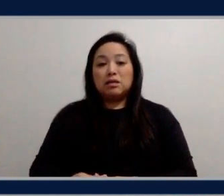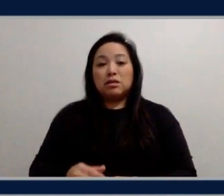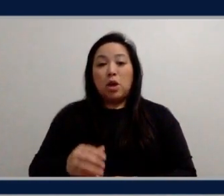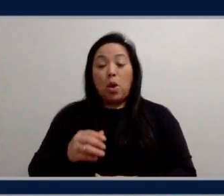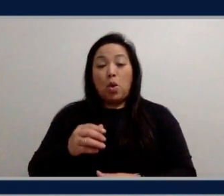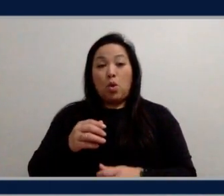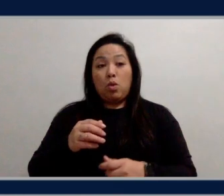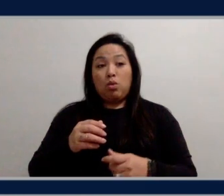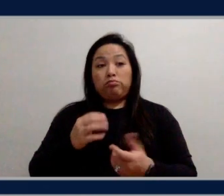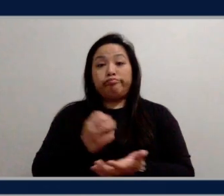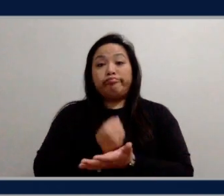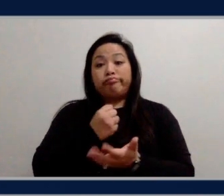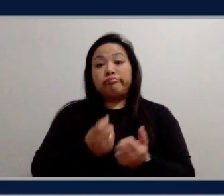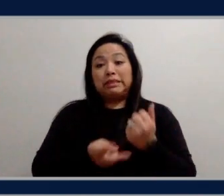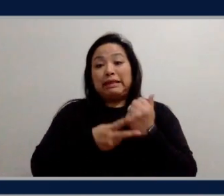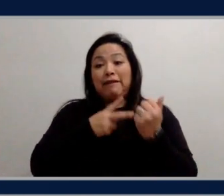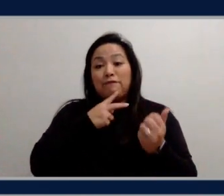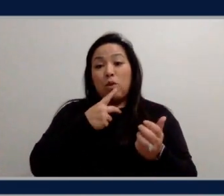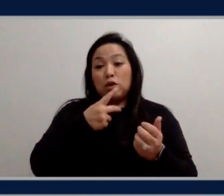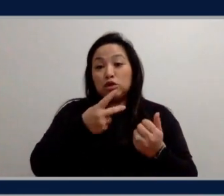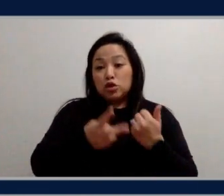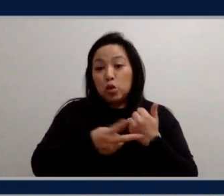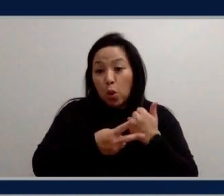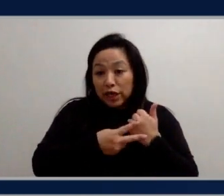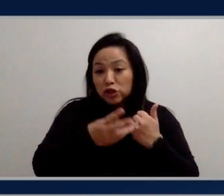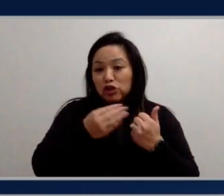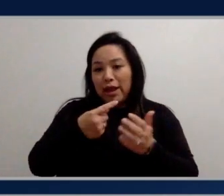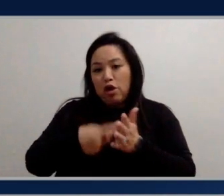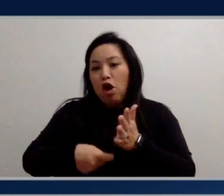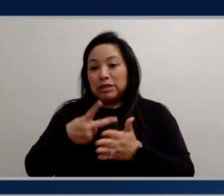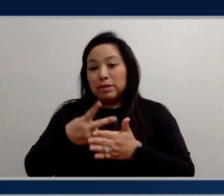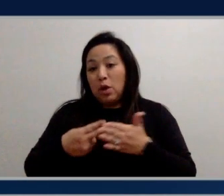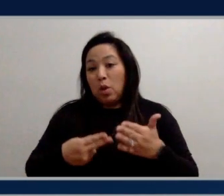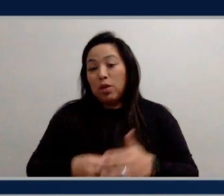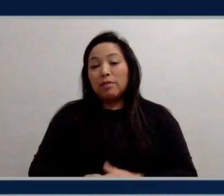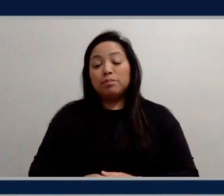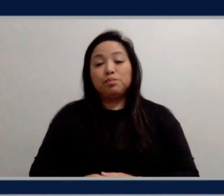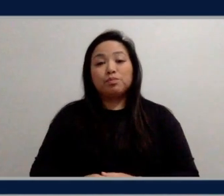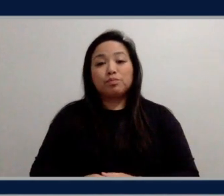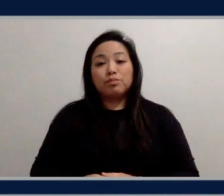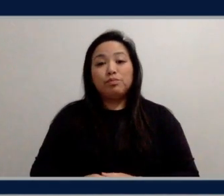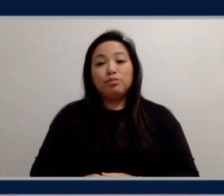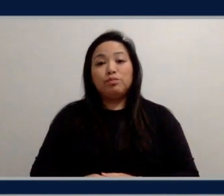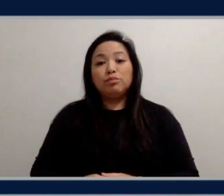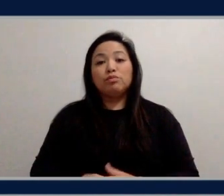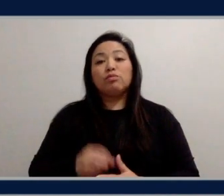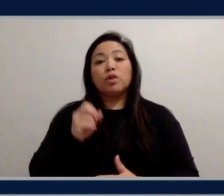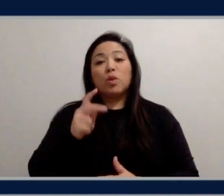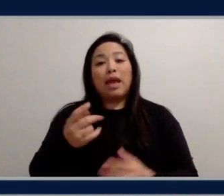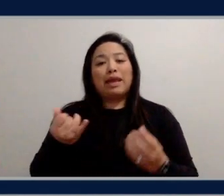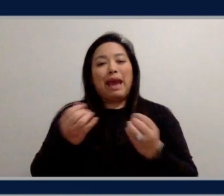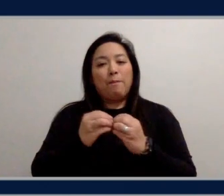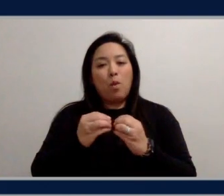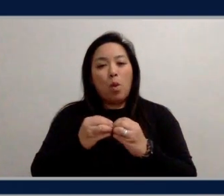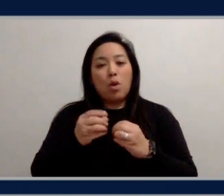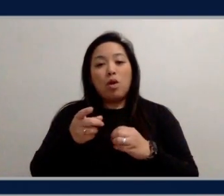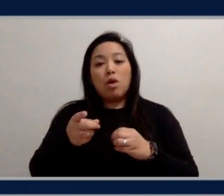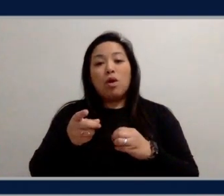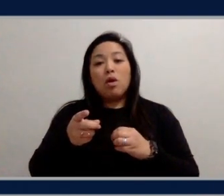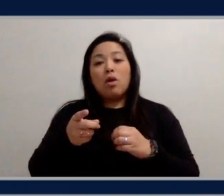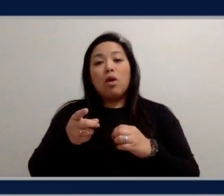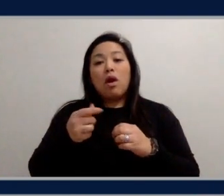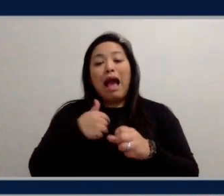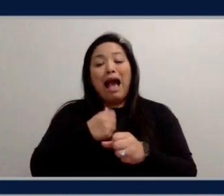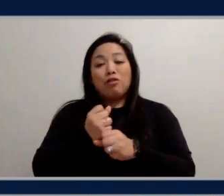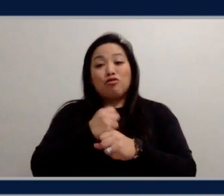Yes. Okay, great. Storage and cost both. Perfect. That's awesome. Yeah. Awesome. So let's see further. So what I'm doing here is I created a